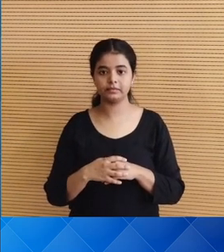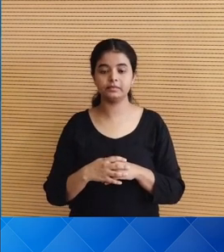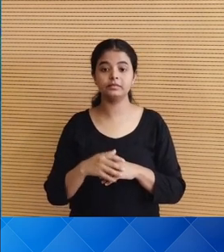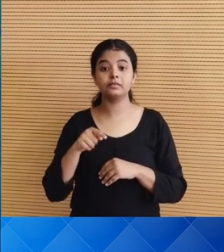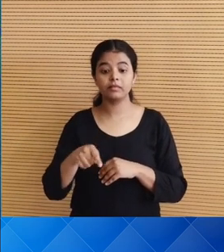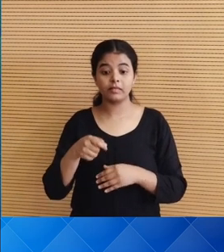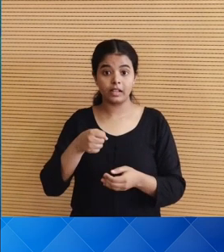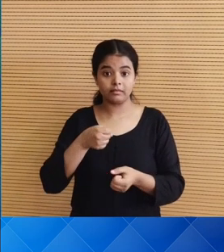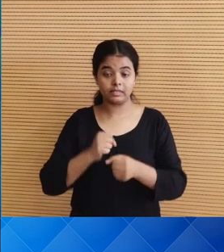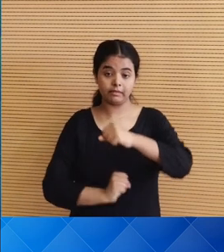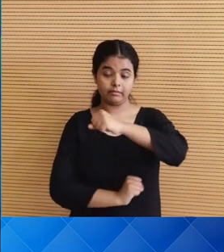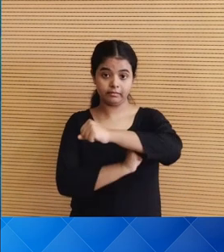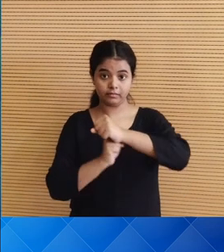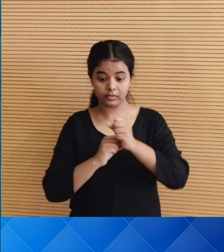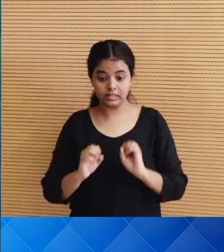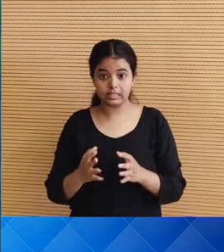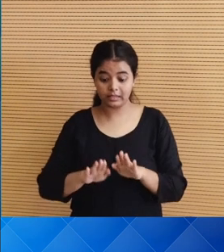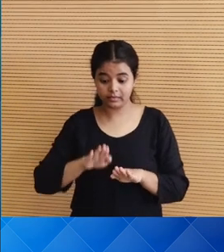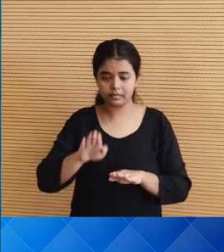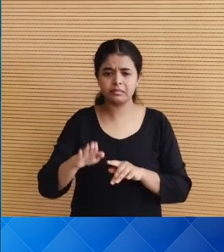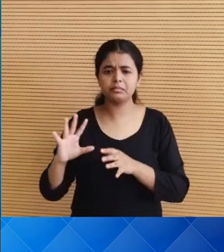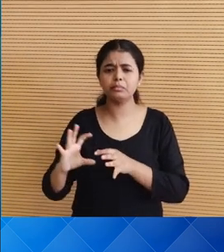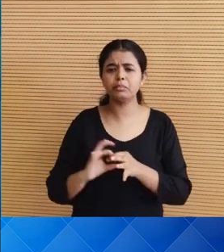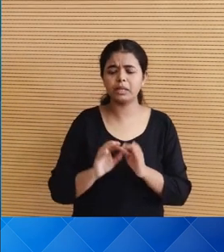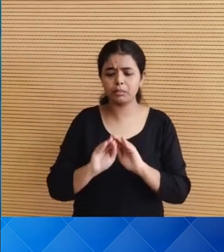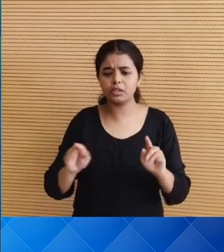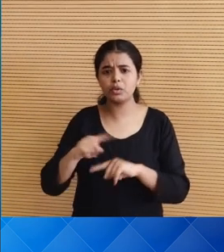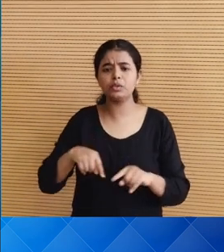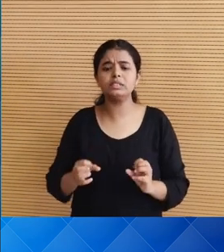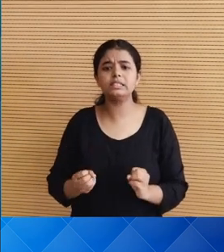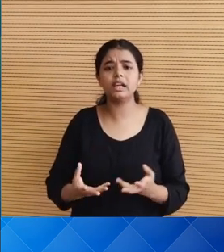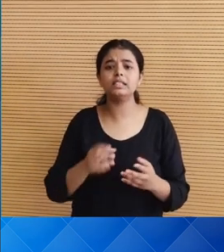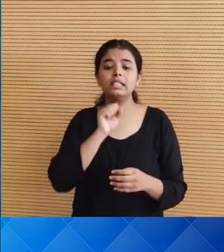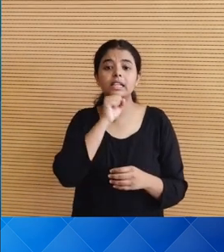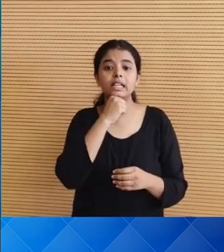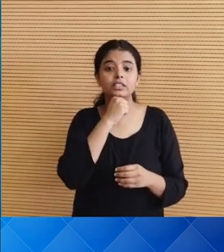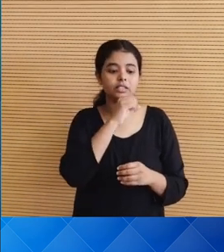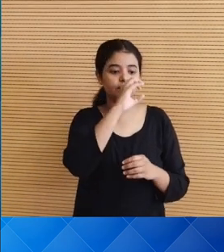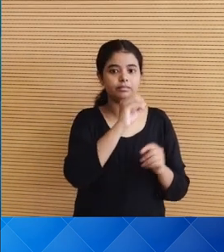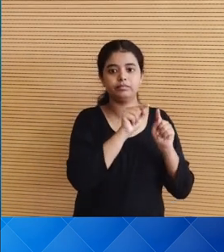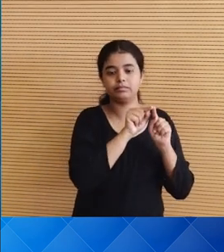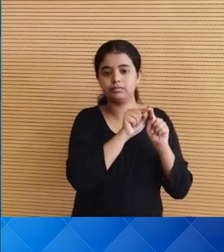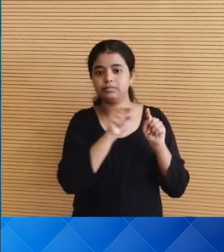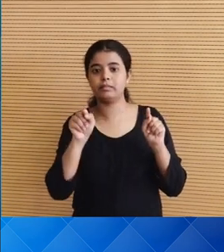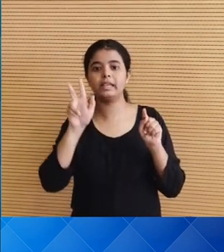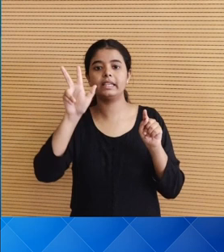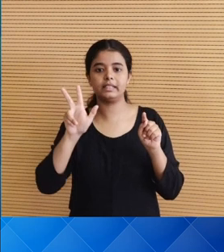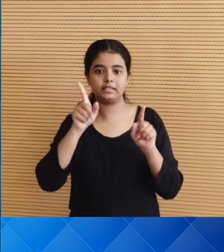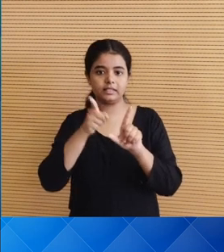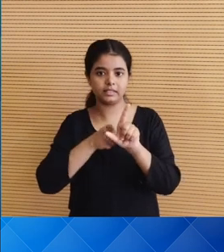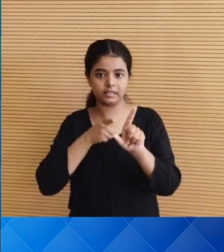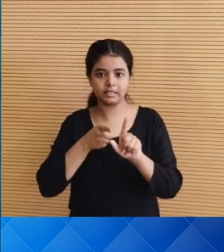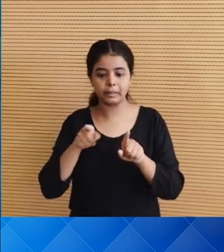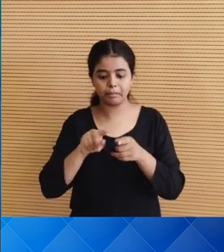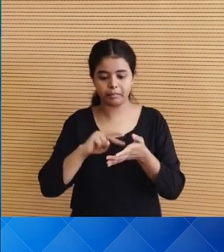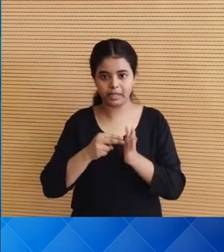Foundational stage is a part of the early childhood care and education that starts from zero, that is birth, to 8 years. And